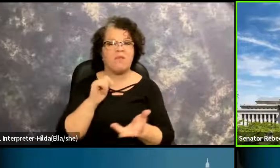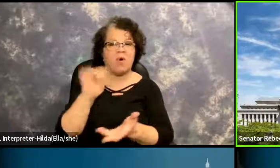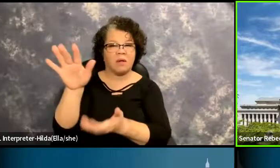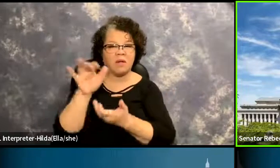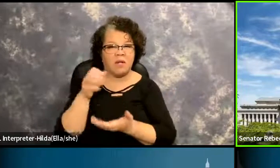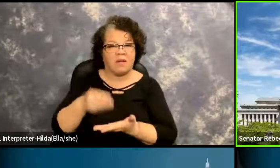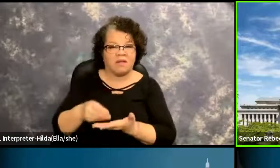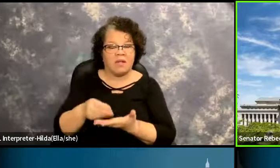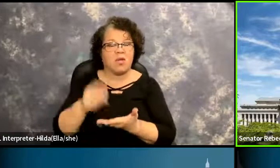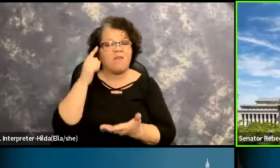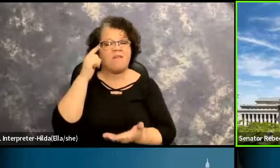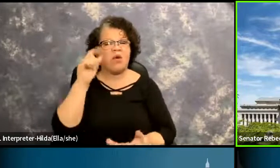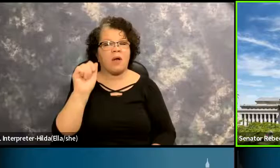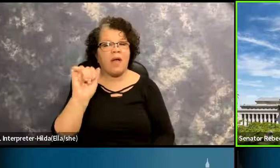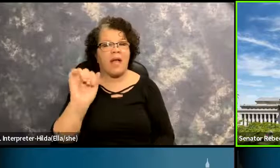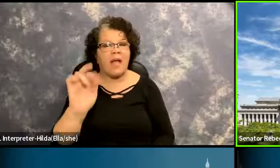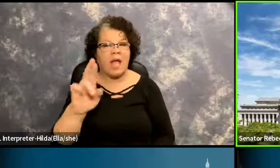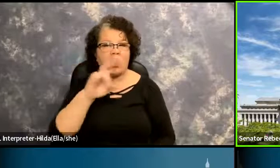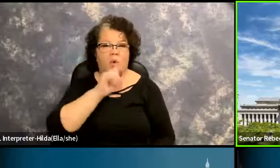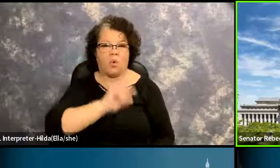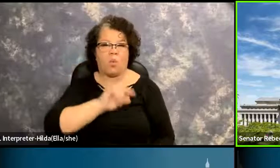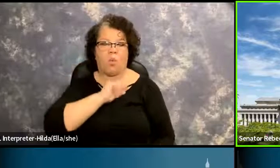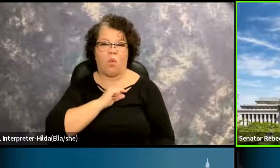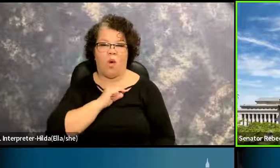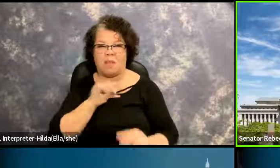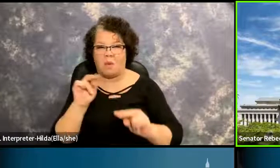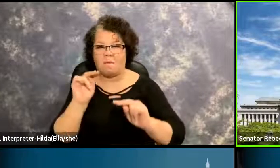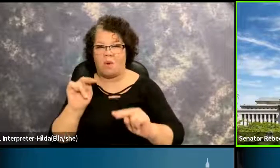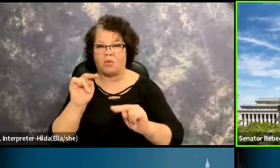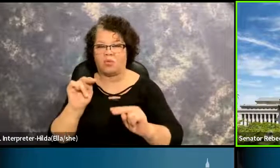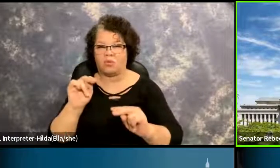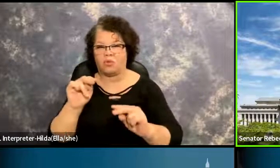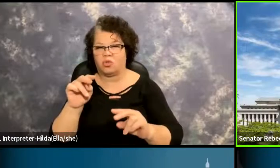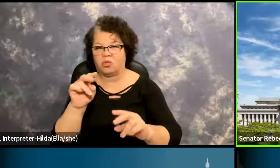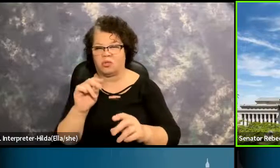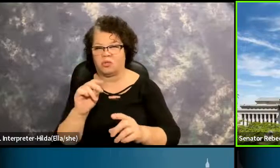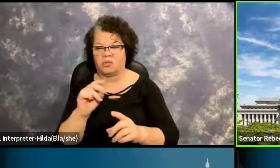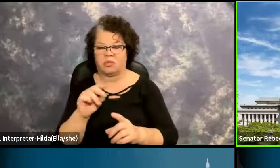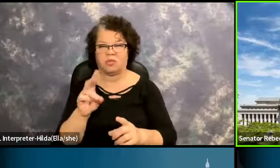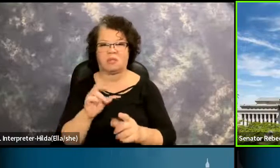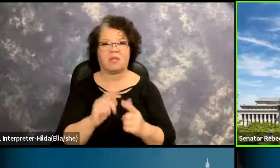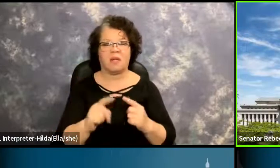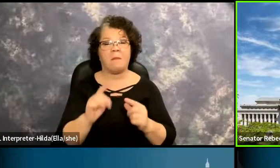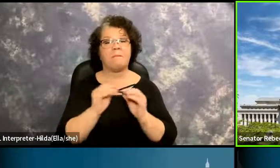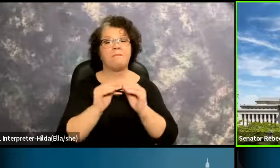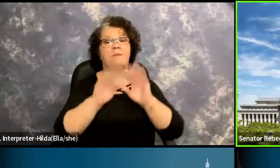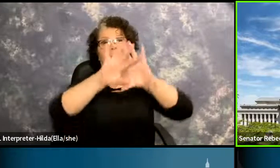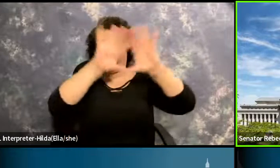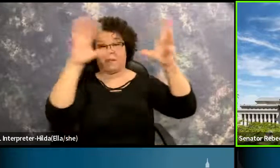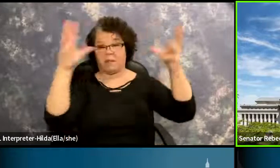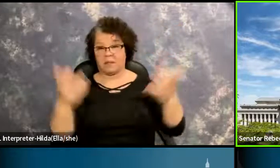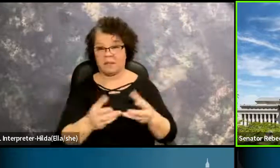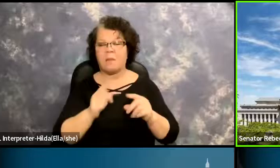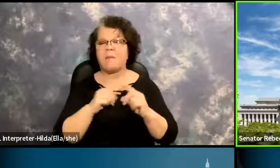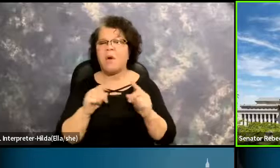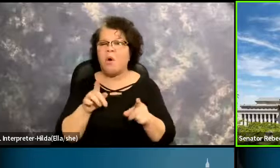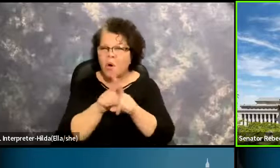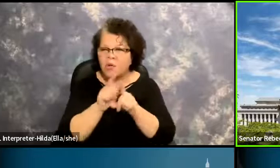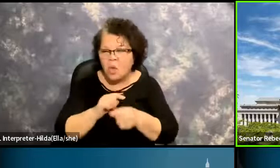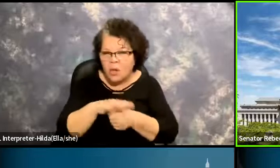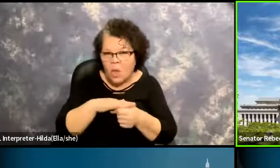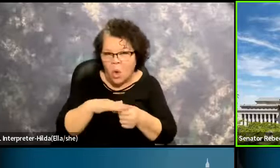for air quality monitors that allow us to look at it holistically, but at the local level as well. So we can really think about what